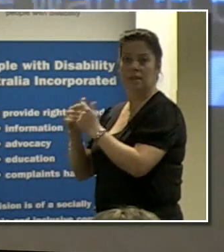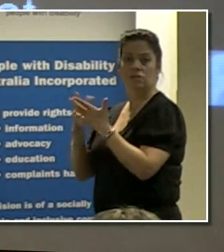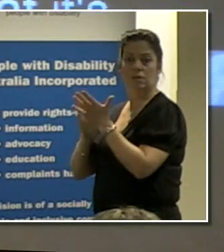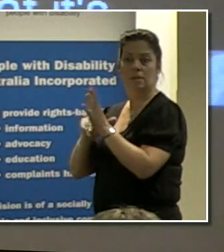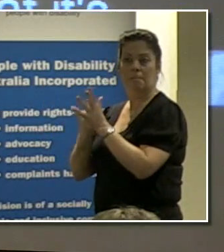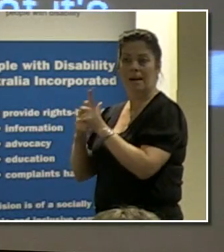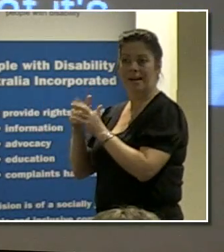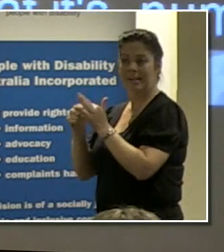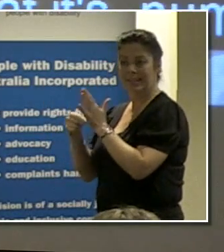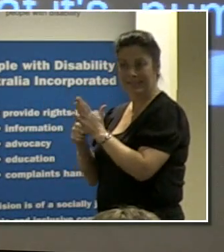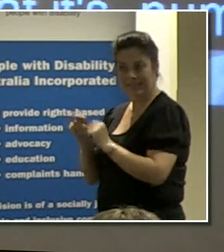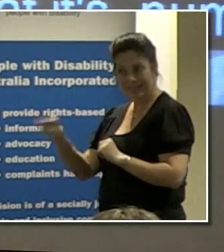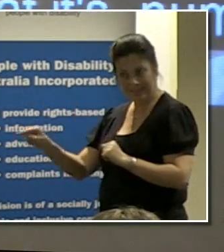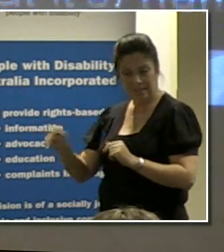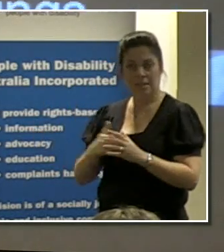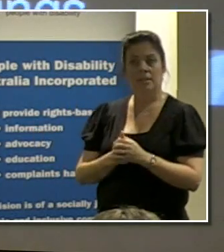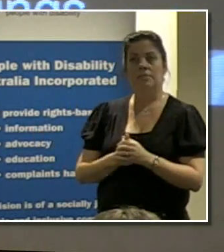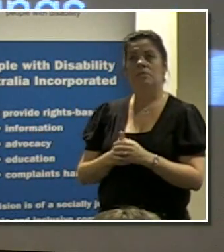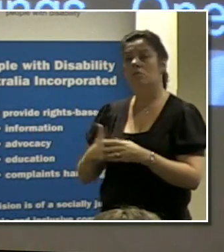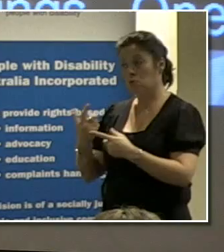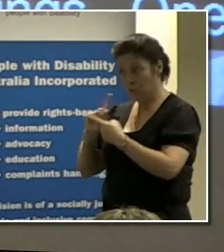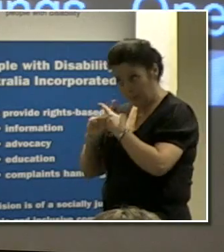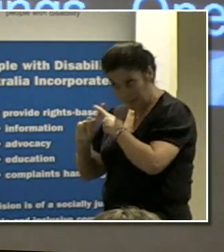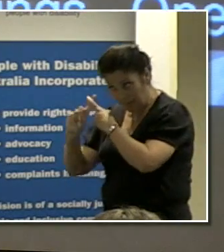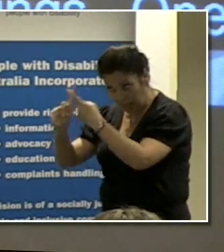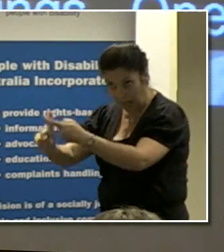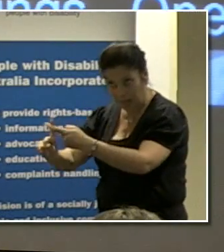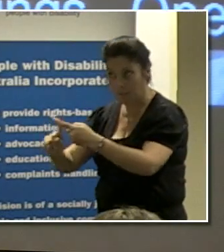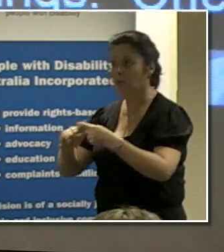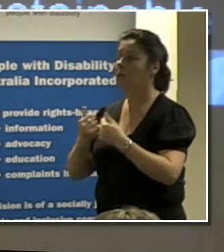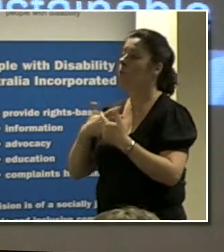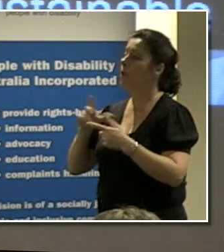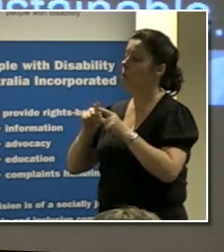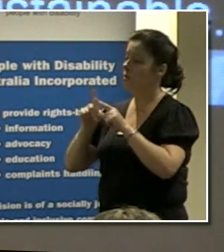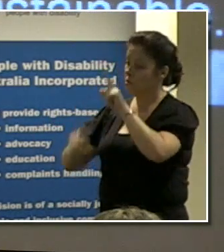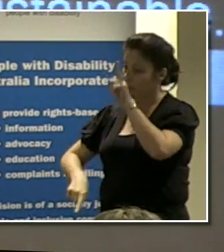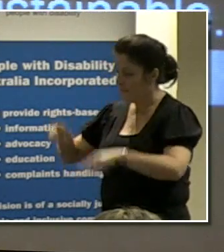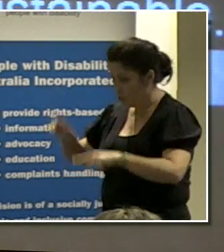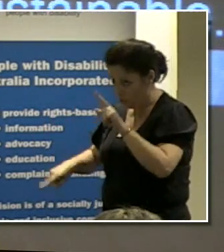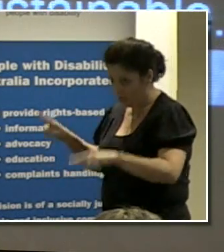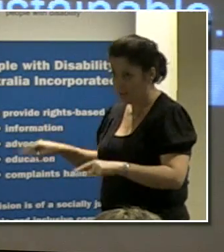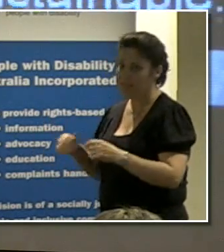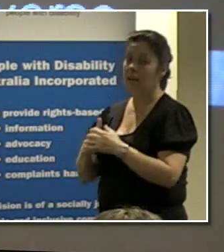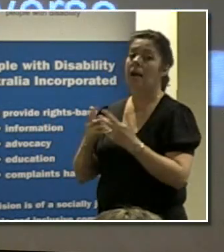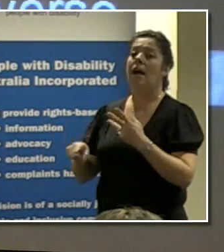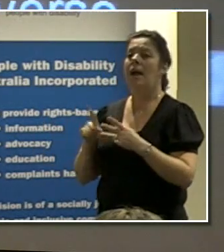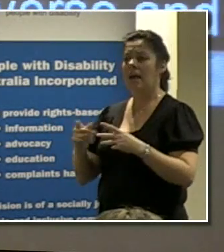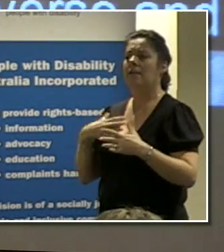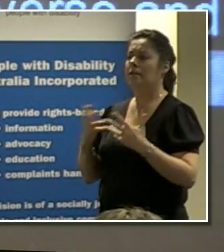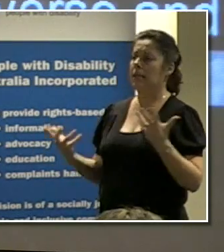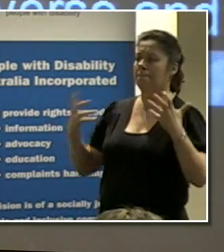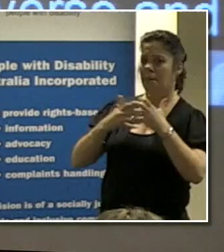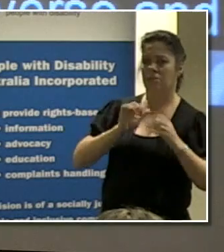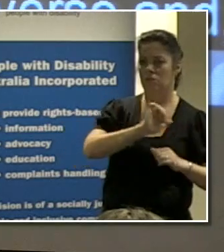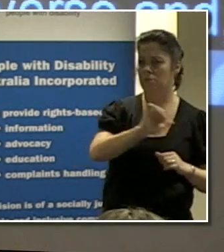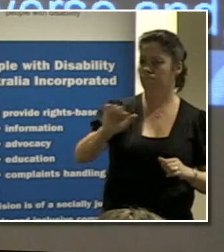things. One, that it's sustainable. Two, that it's diverse. And three, that it meets people's choices.